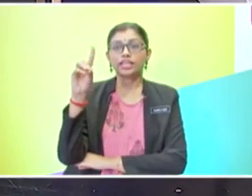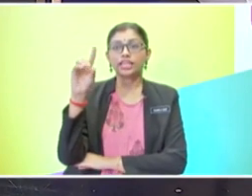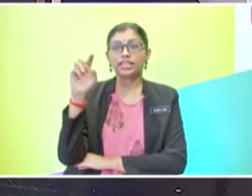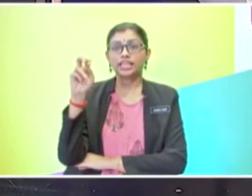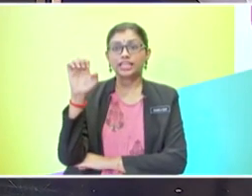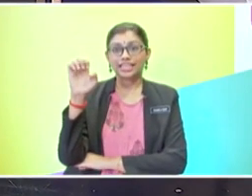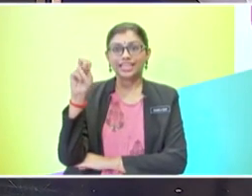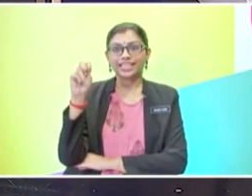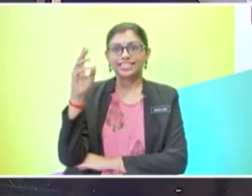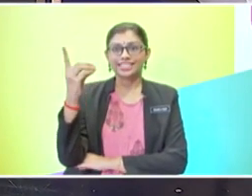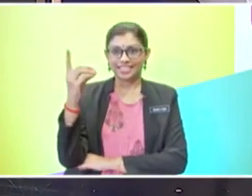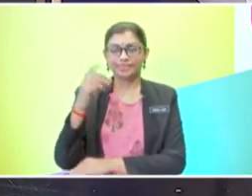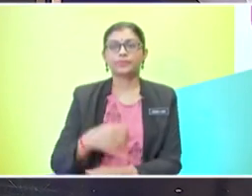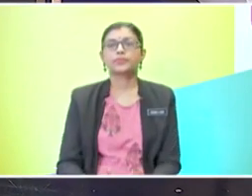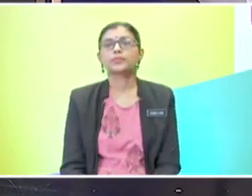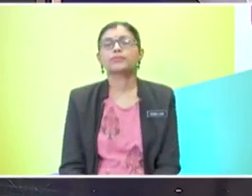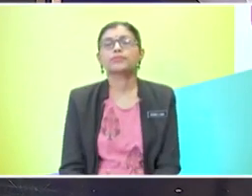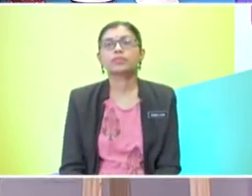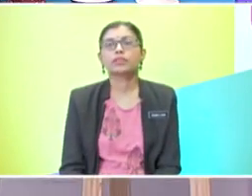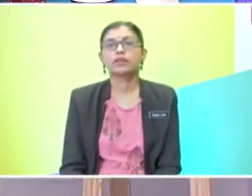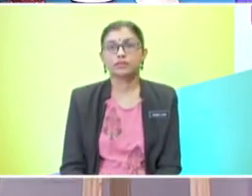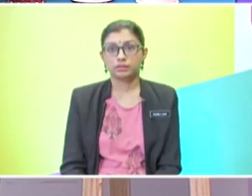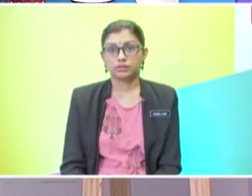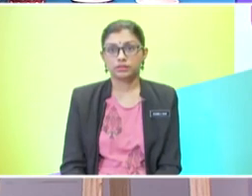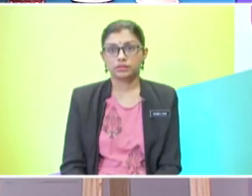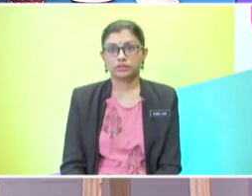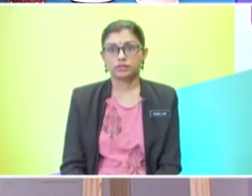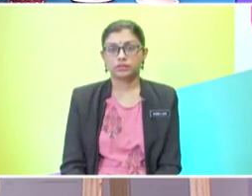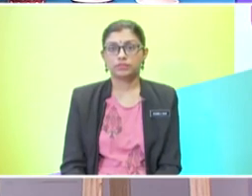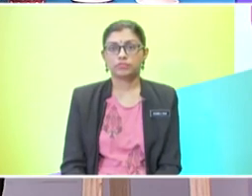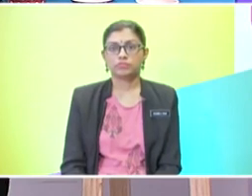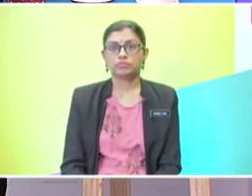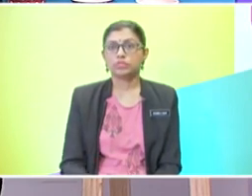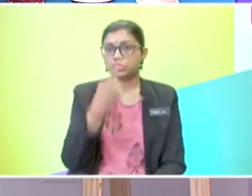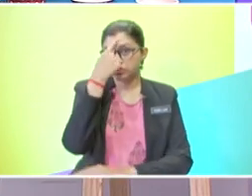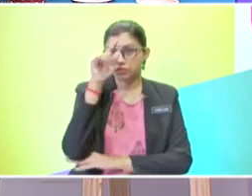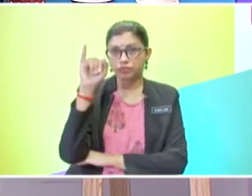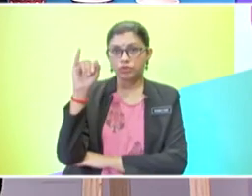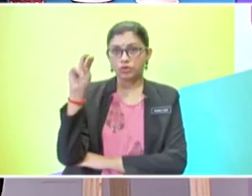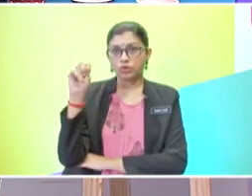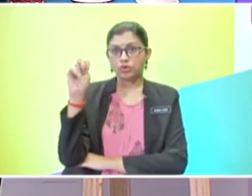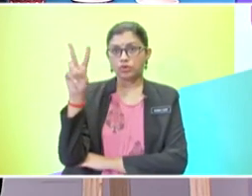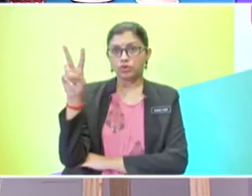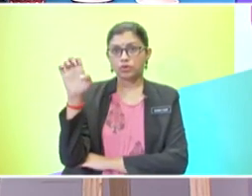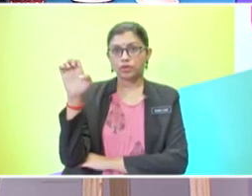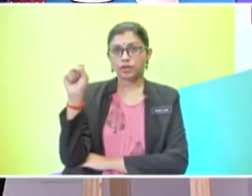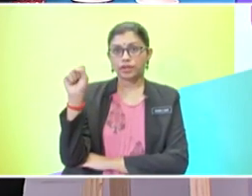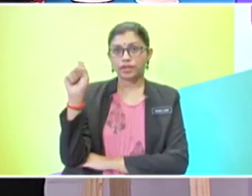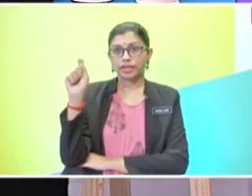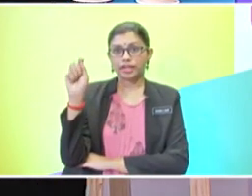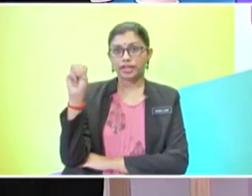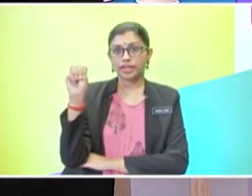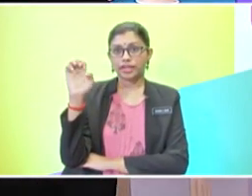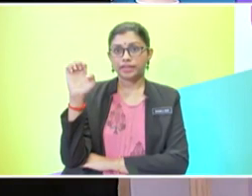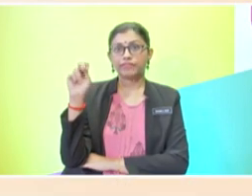I'm not so sure. Dividends comes under investment. Okay, savings and investment. You already know what is saving and what is the investment. So